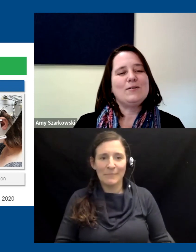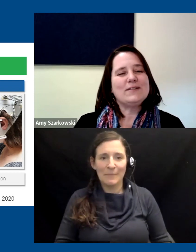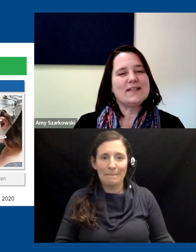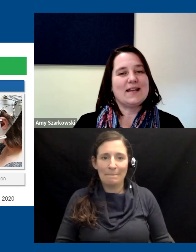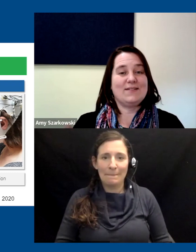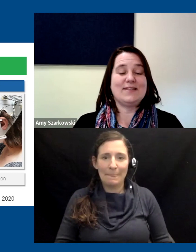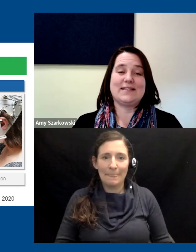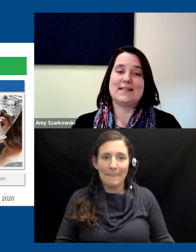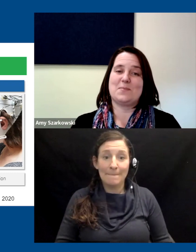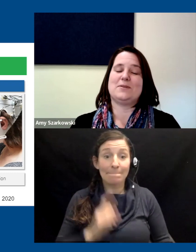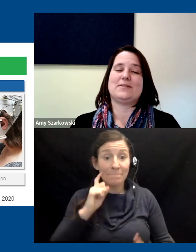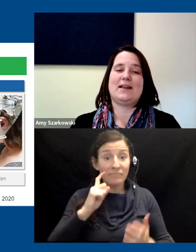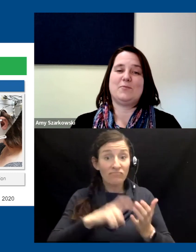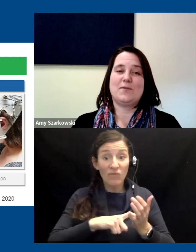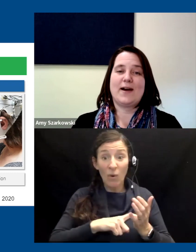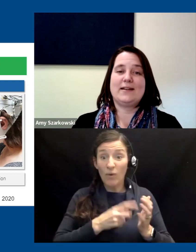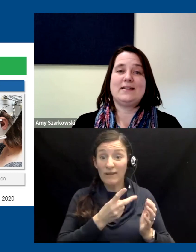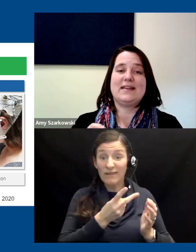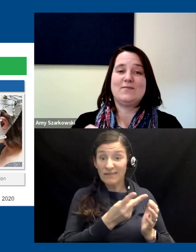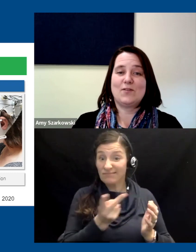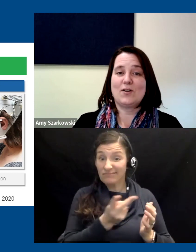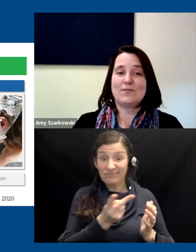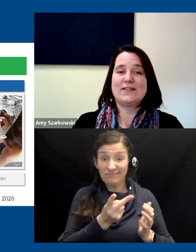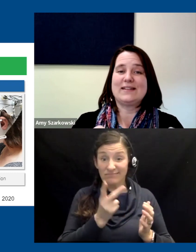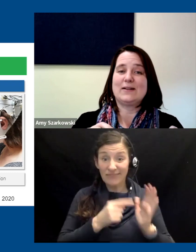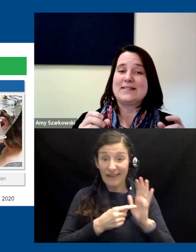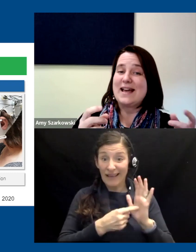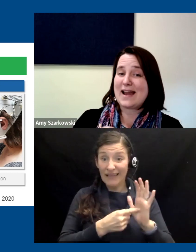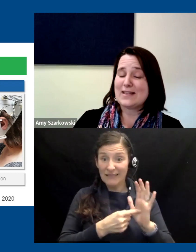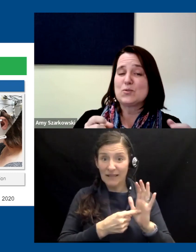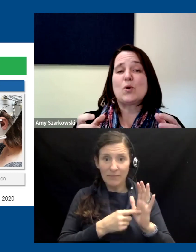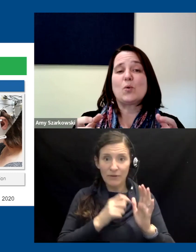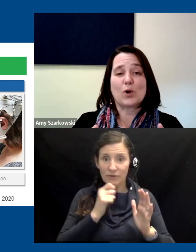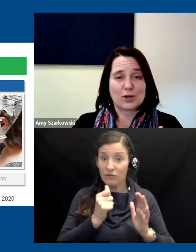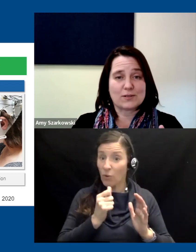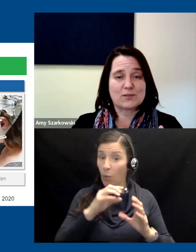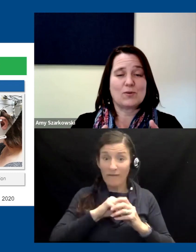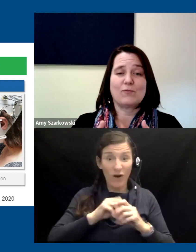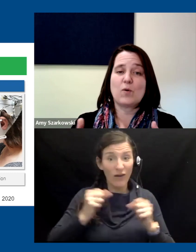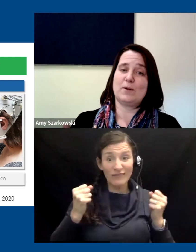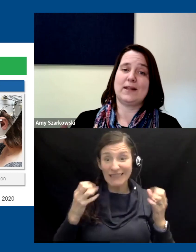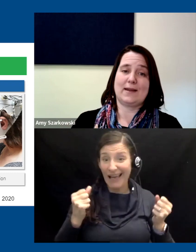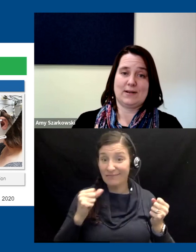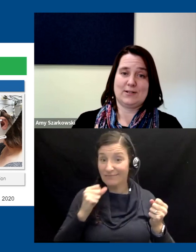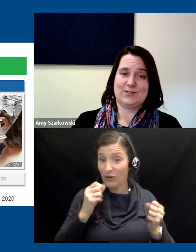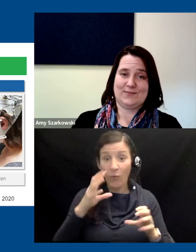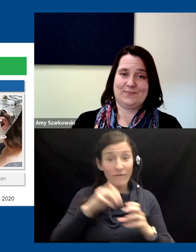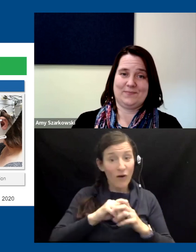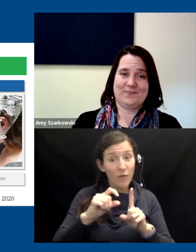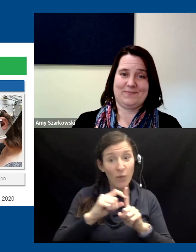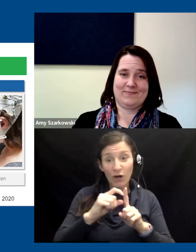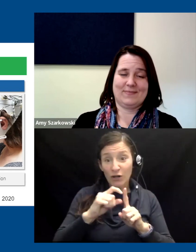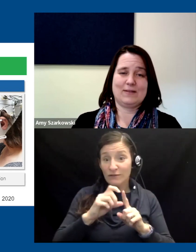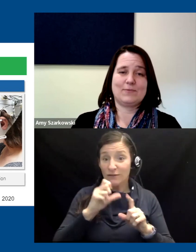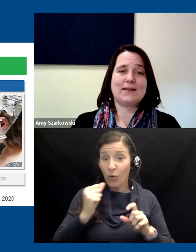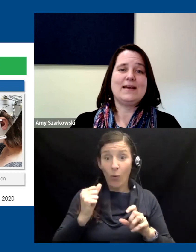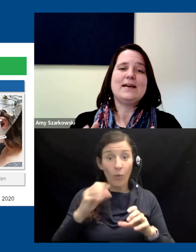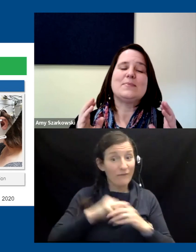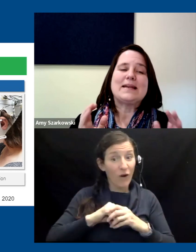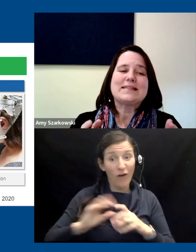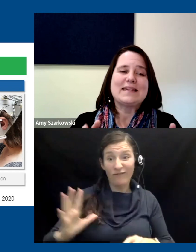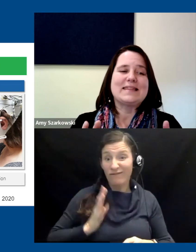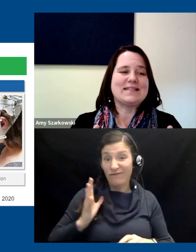And you'll notice that none of these examples that I've provided involve signs or words or formal language,